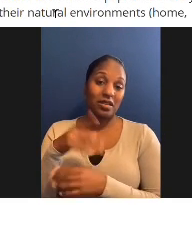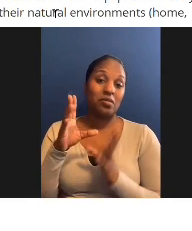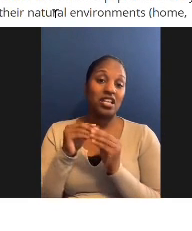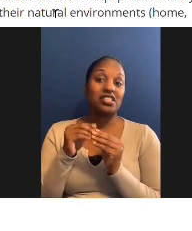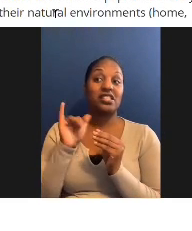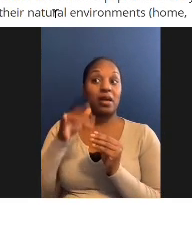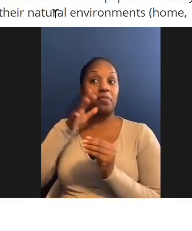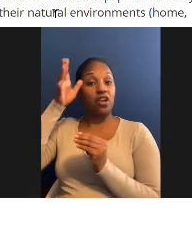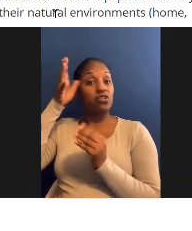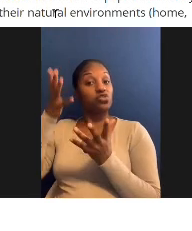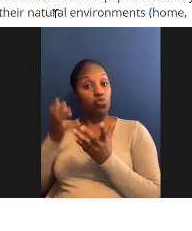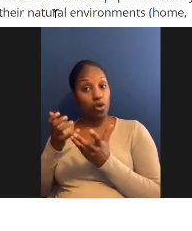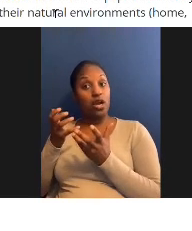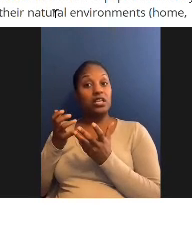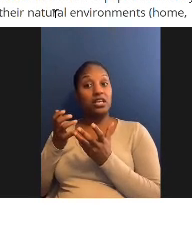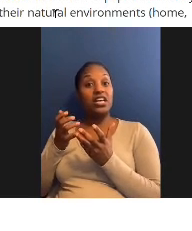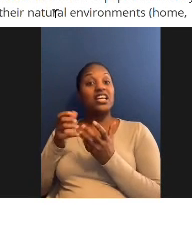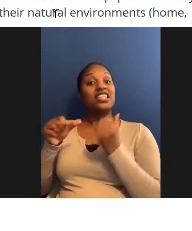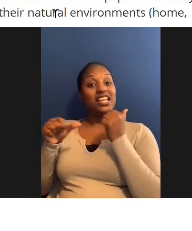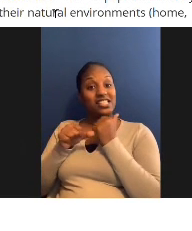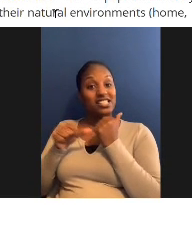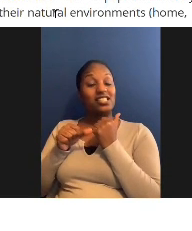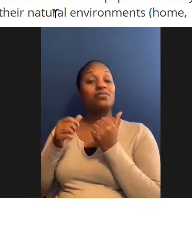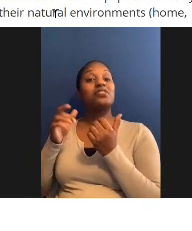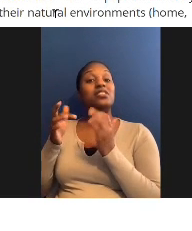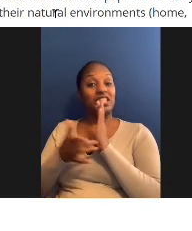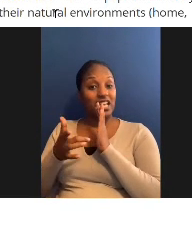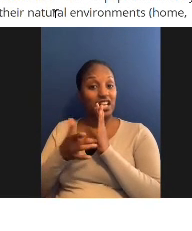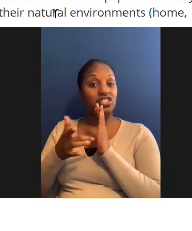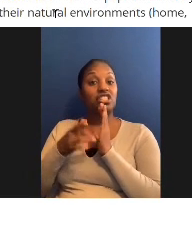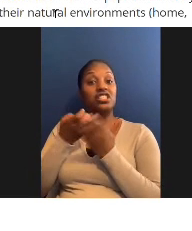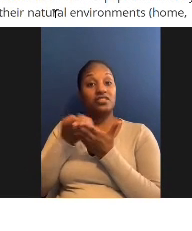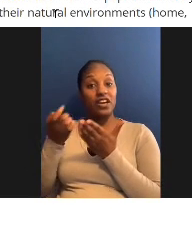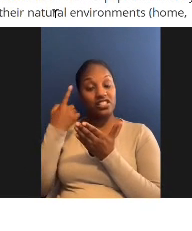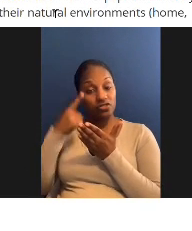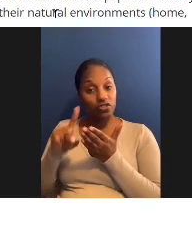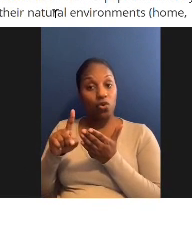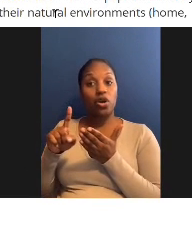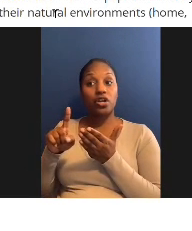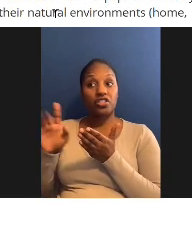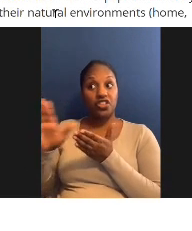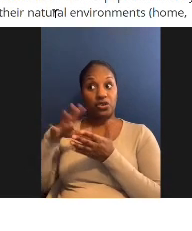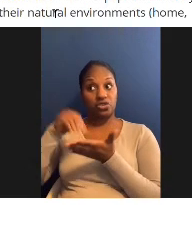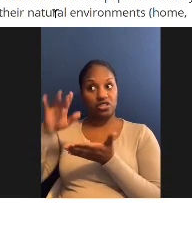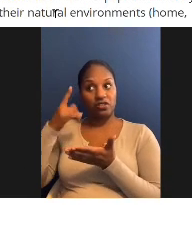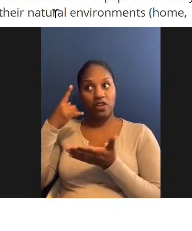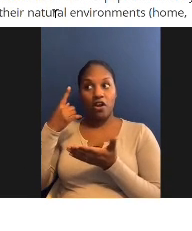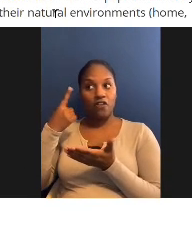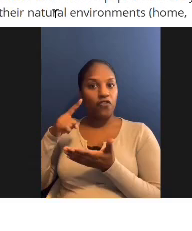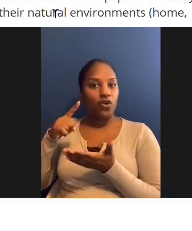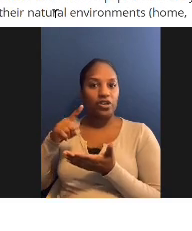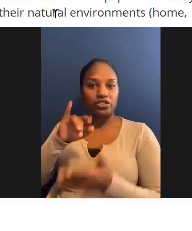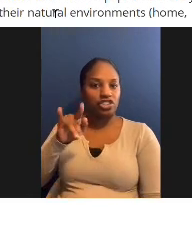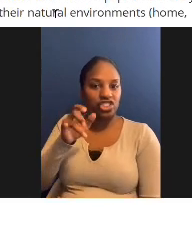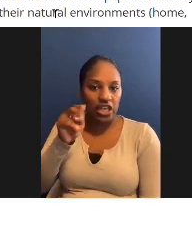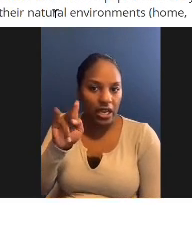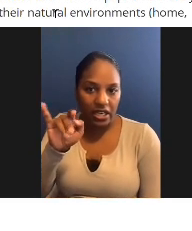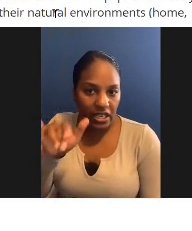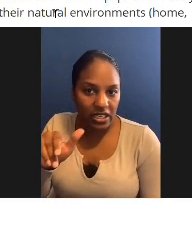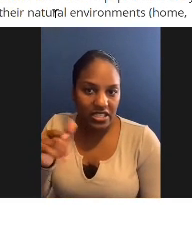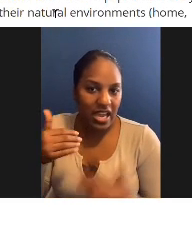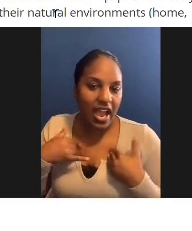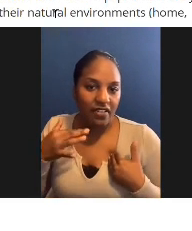technology device for their kiddo because Johnny has it and I want Bobby to have it. And before you go